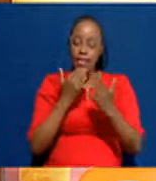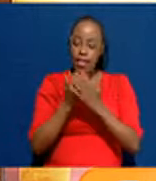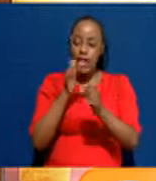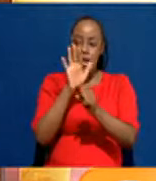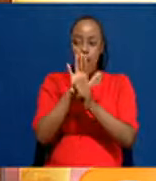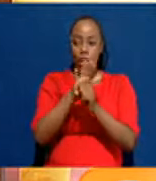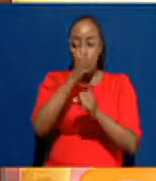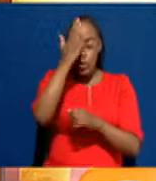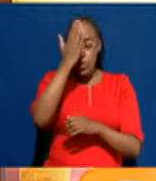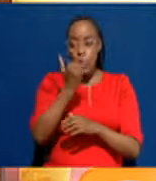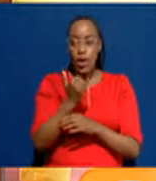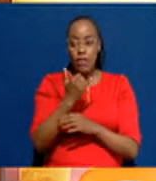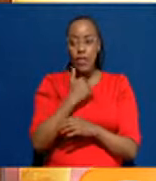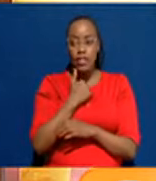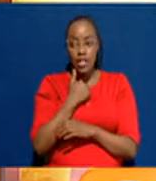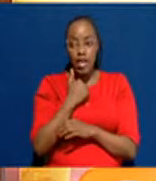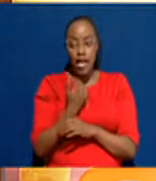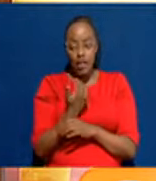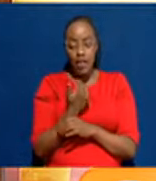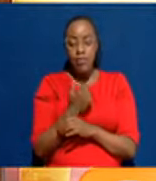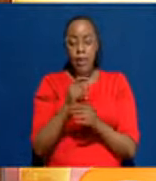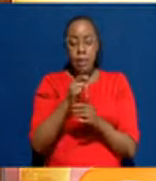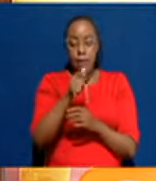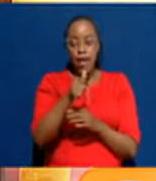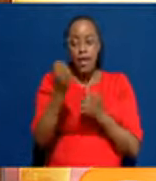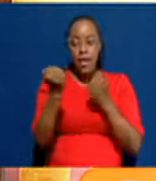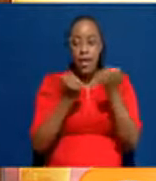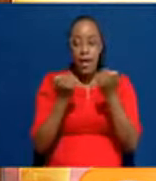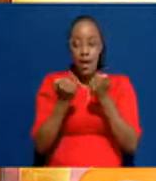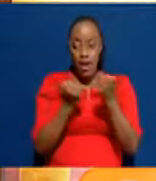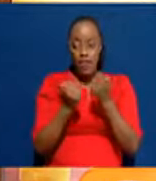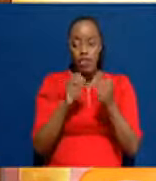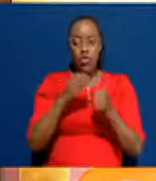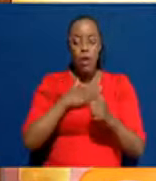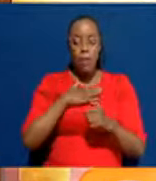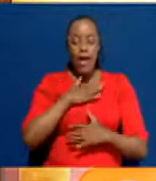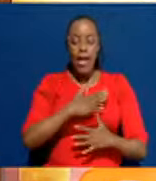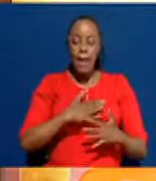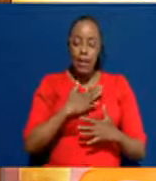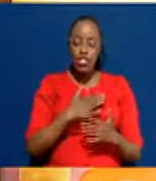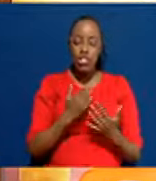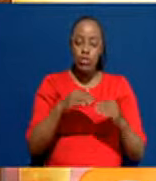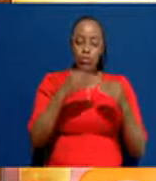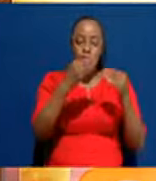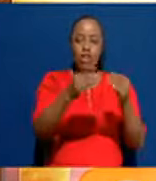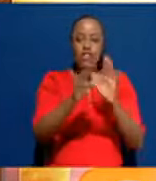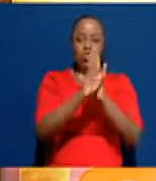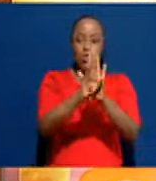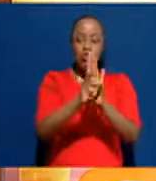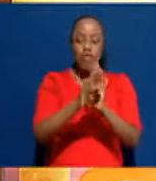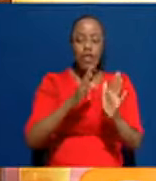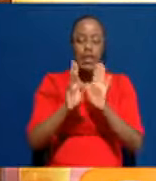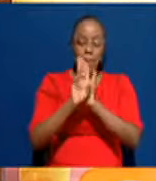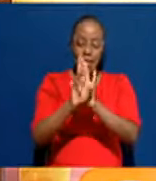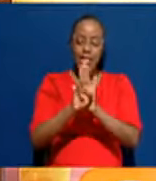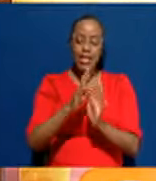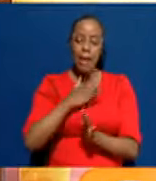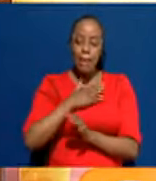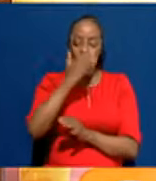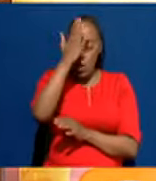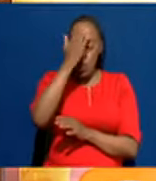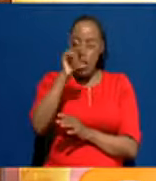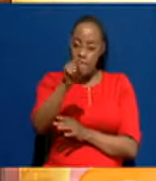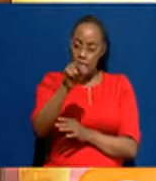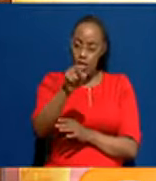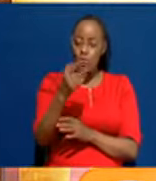for giving my dad a car on my appreciation. Yes. Yes. On your behalf. On my behalf. Yes. It was because